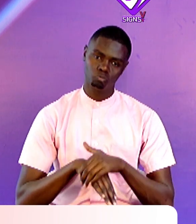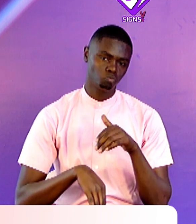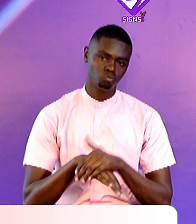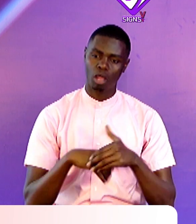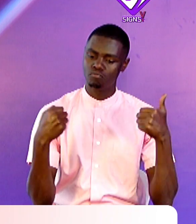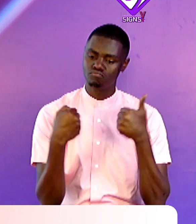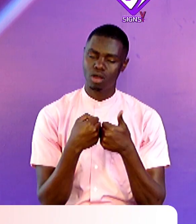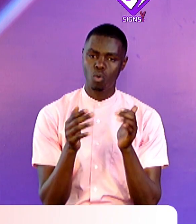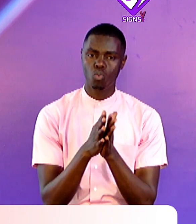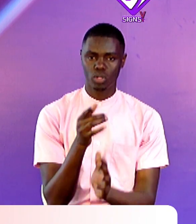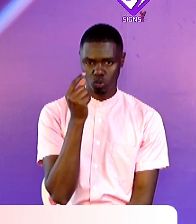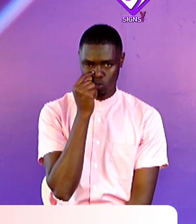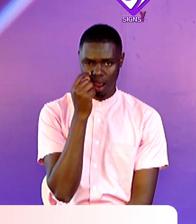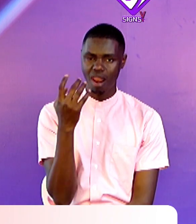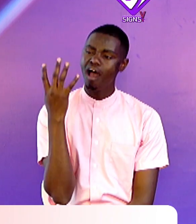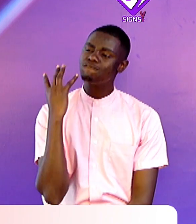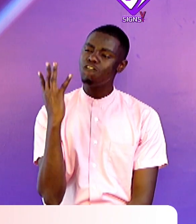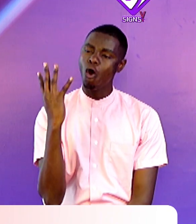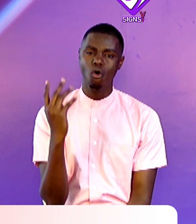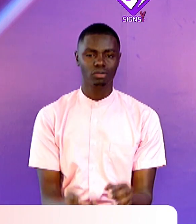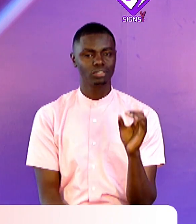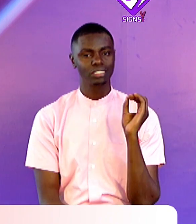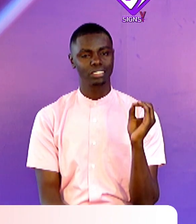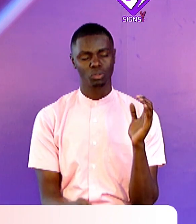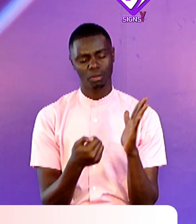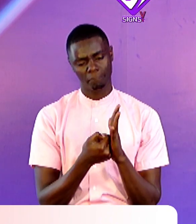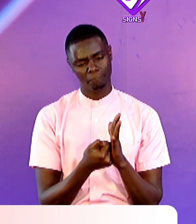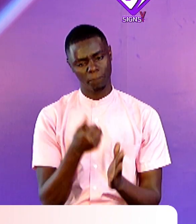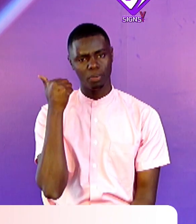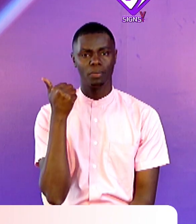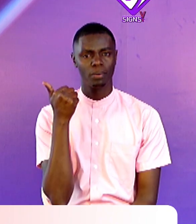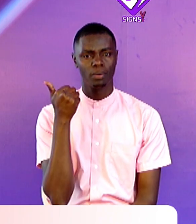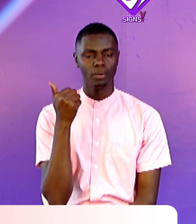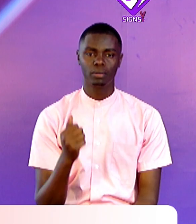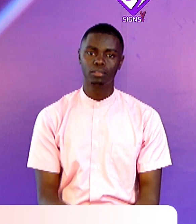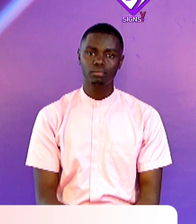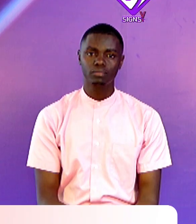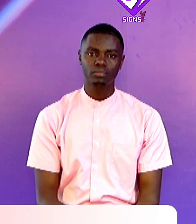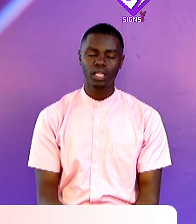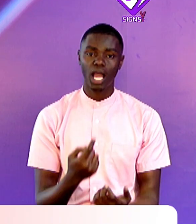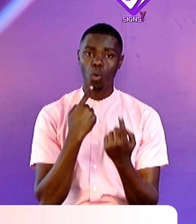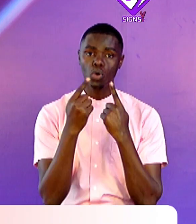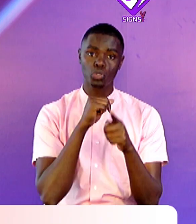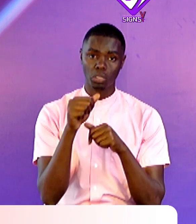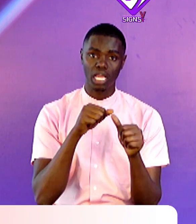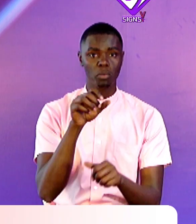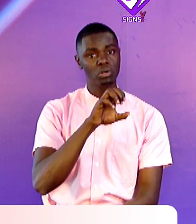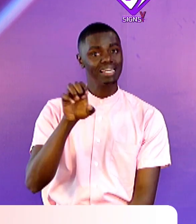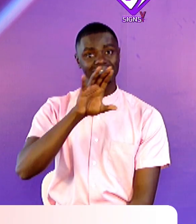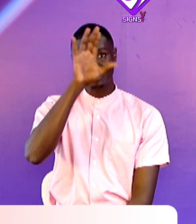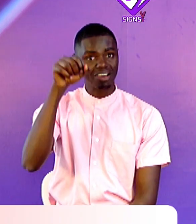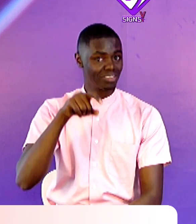Sudan. 4-0, and they're out. Is it that we are talking about East African time